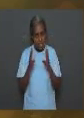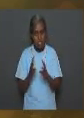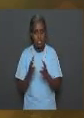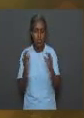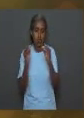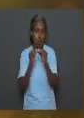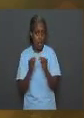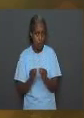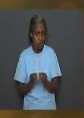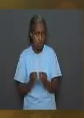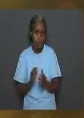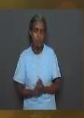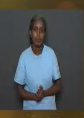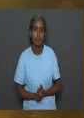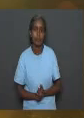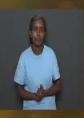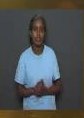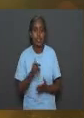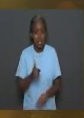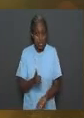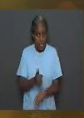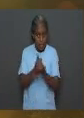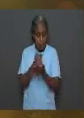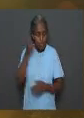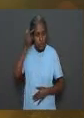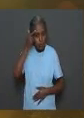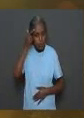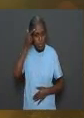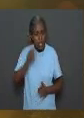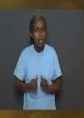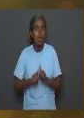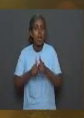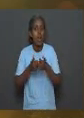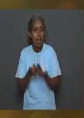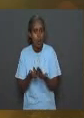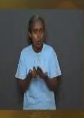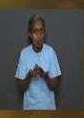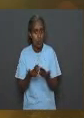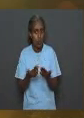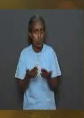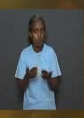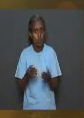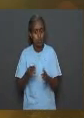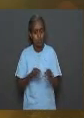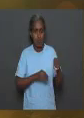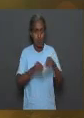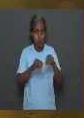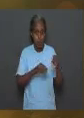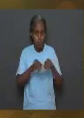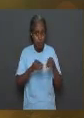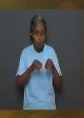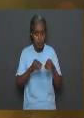calculate. It can help to think of how a bishop moves on